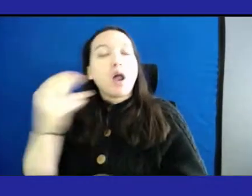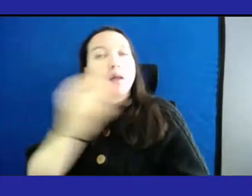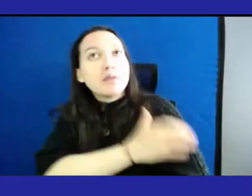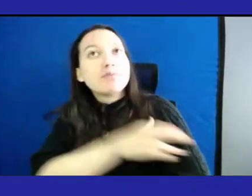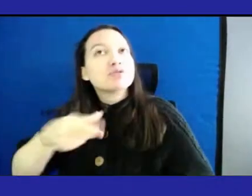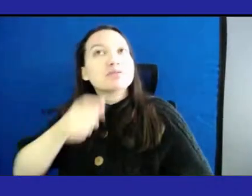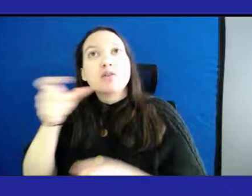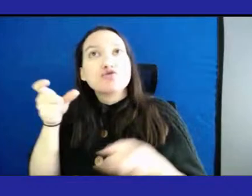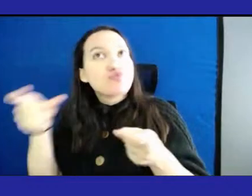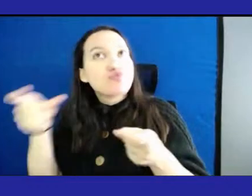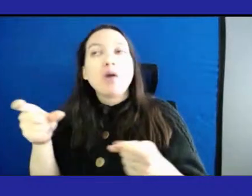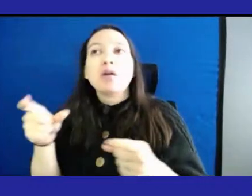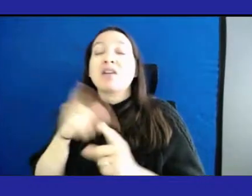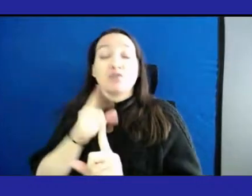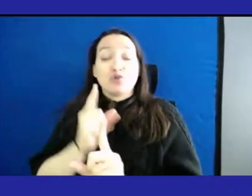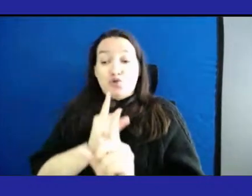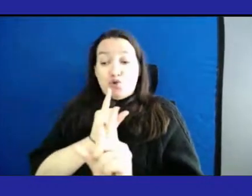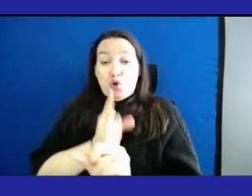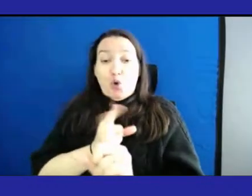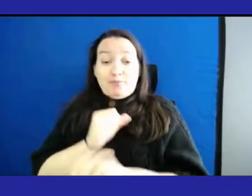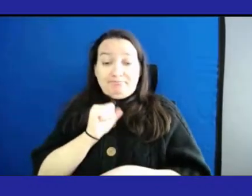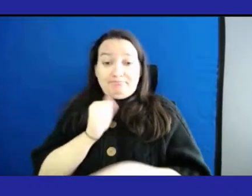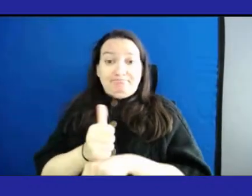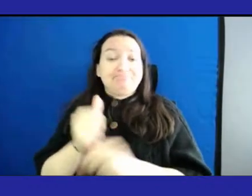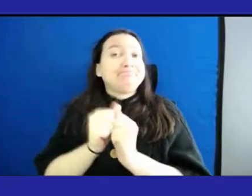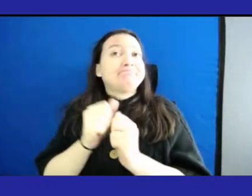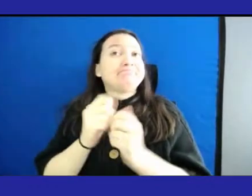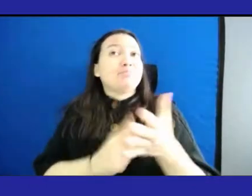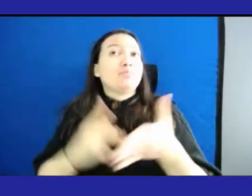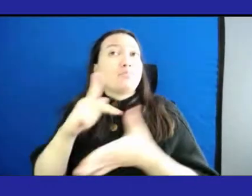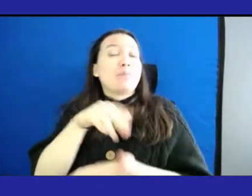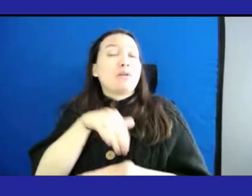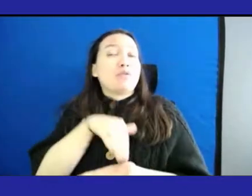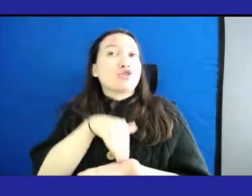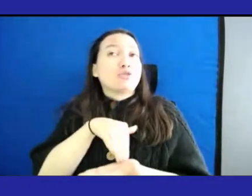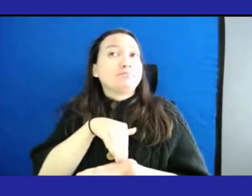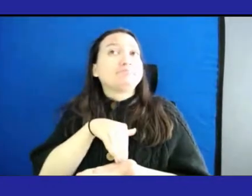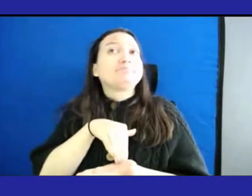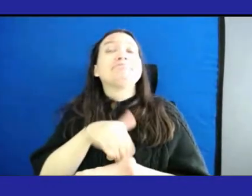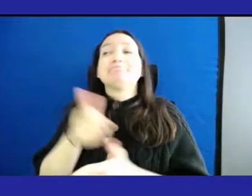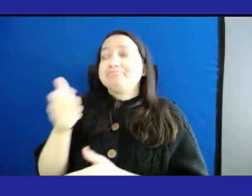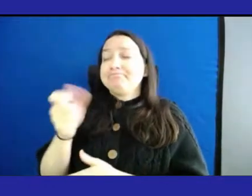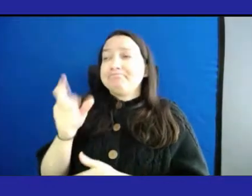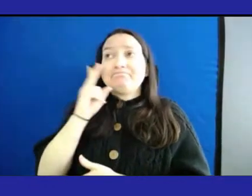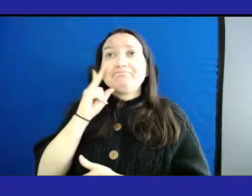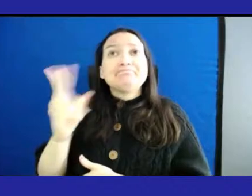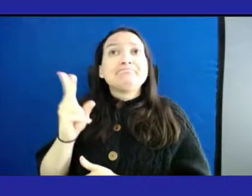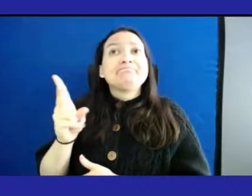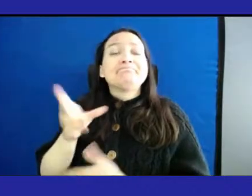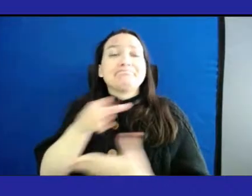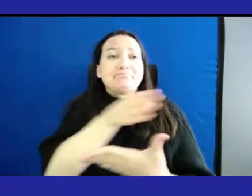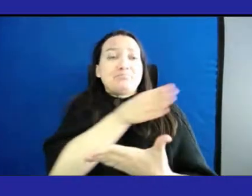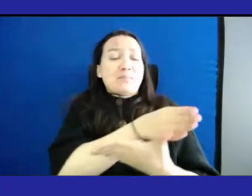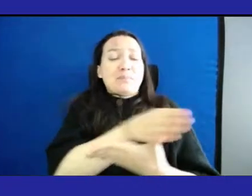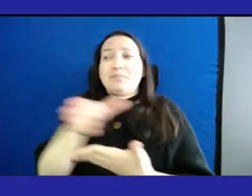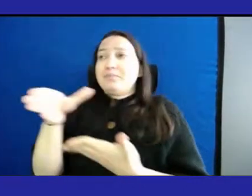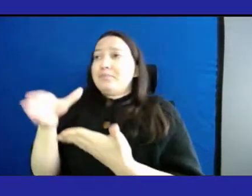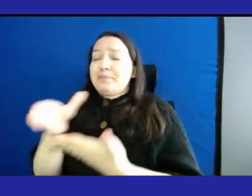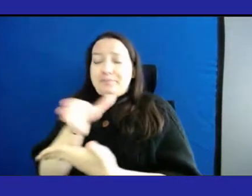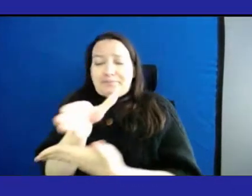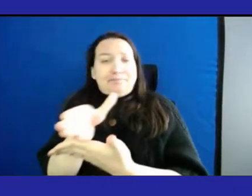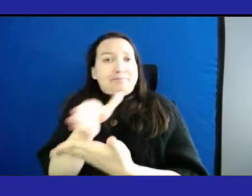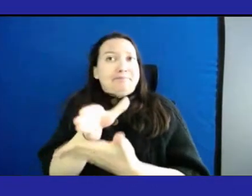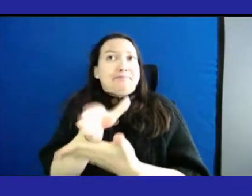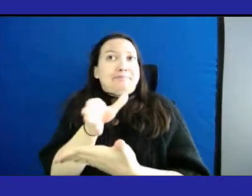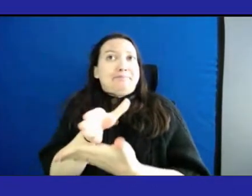have targets that they've set with the primary care provider, and then they will see the patient in between the provider visits